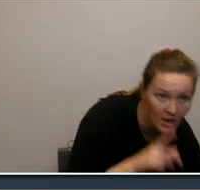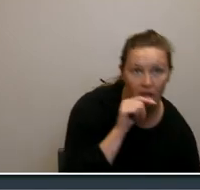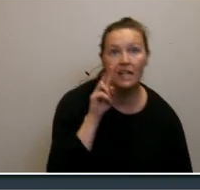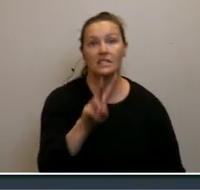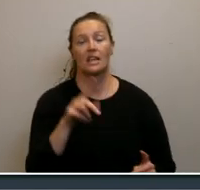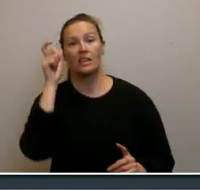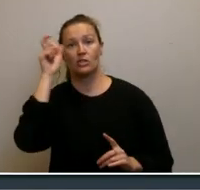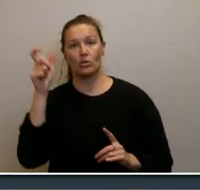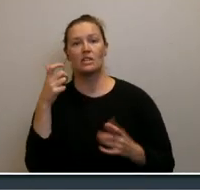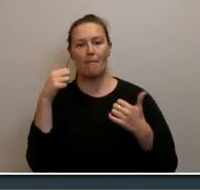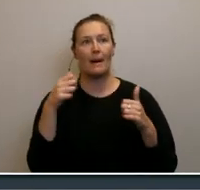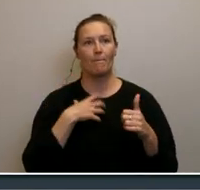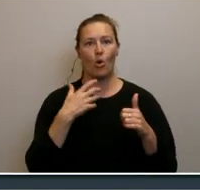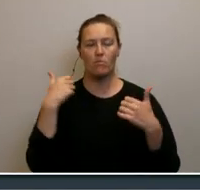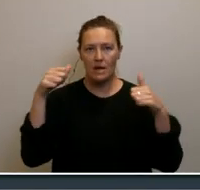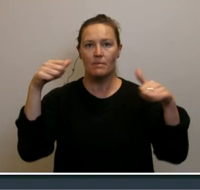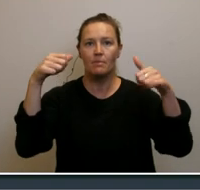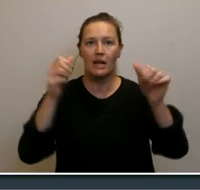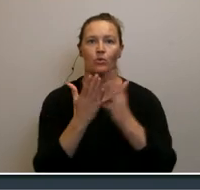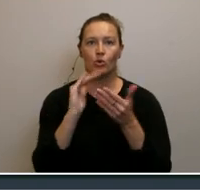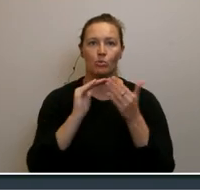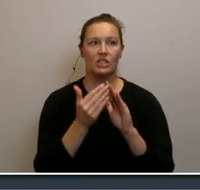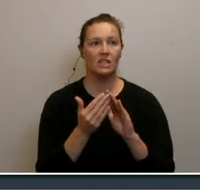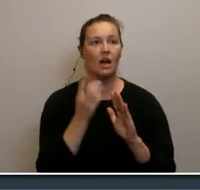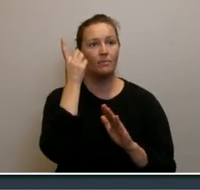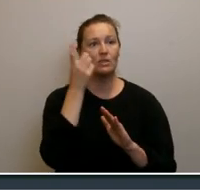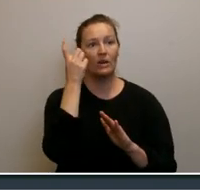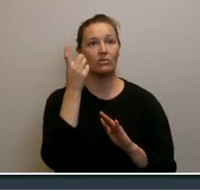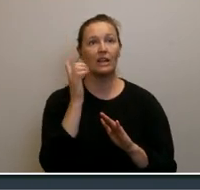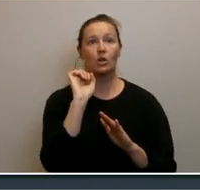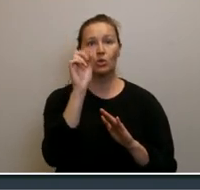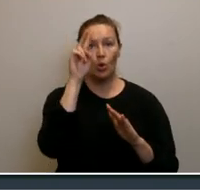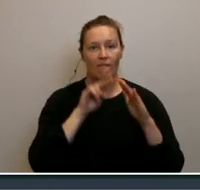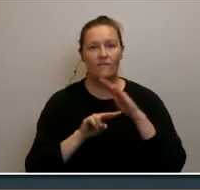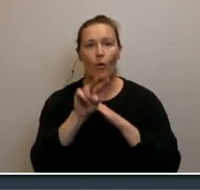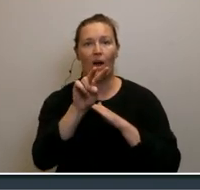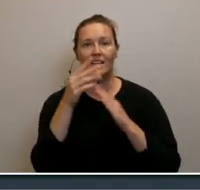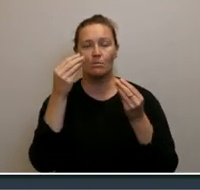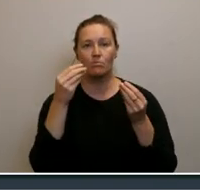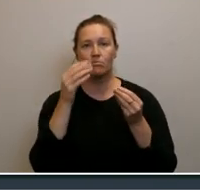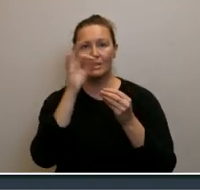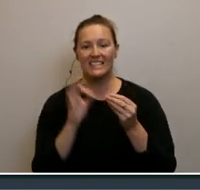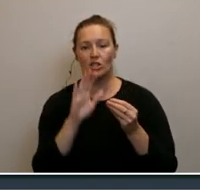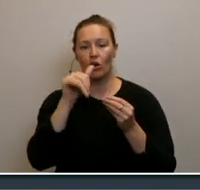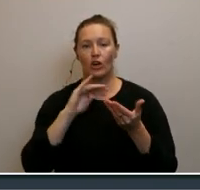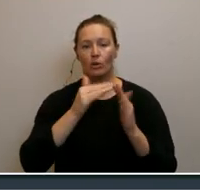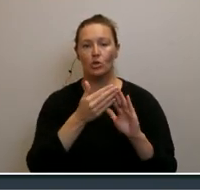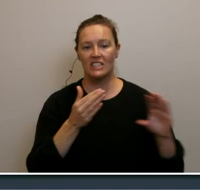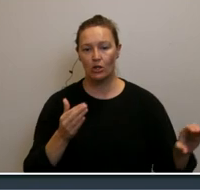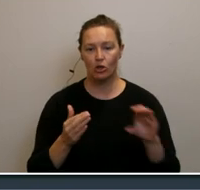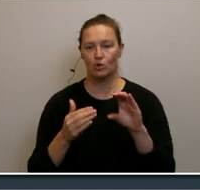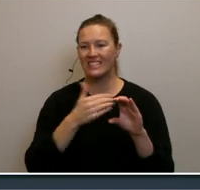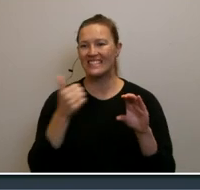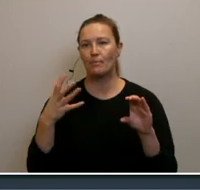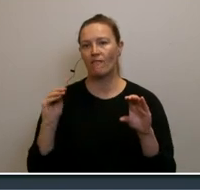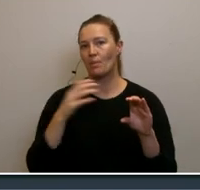had the privilege of visiting that site. Was wondering what your forecasted percentages around community contribution outside of